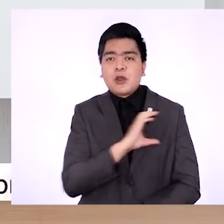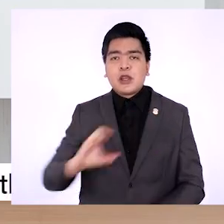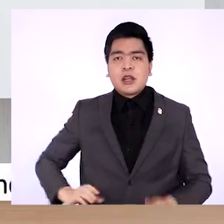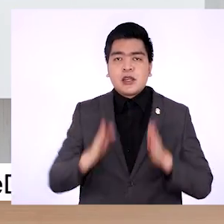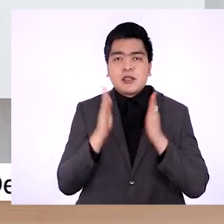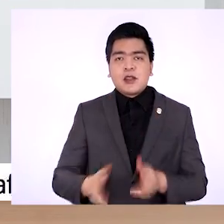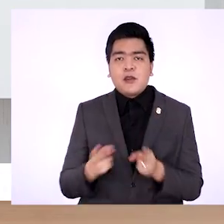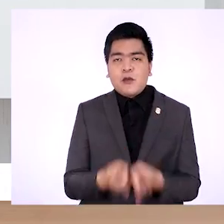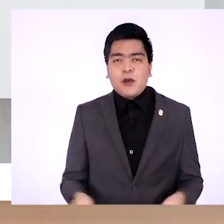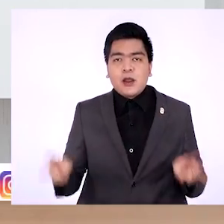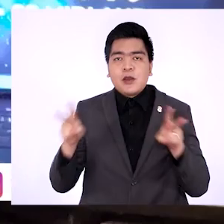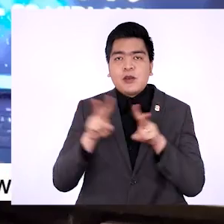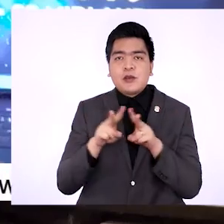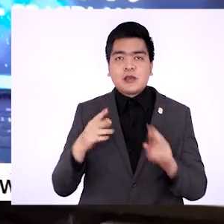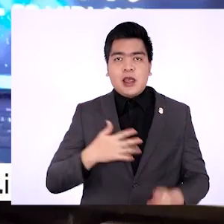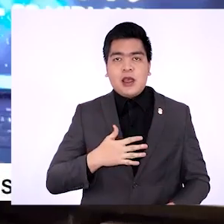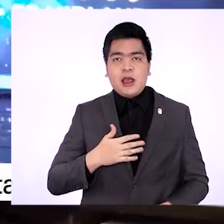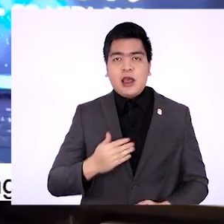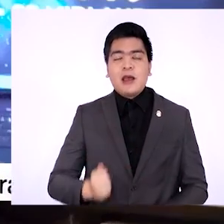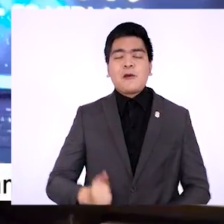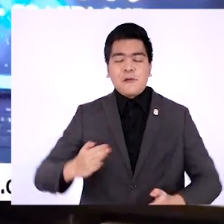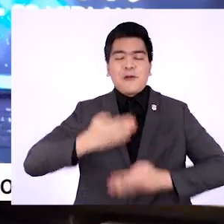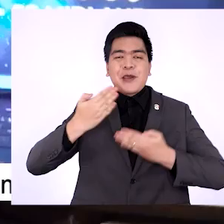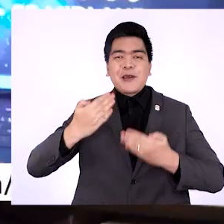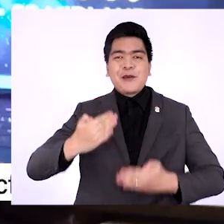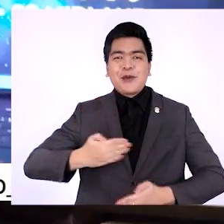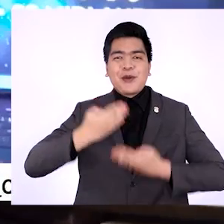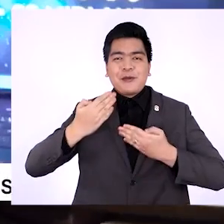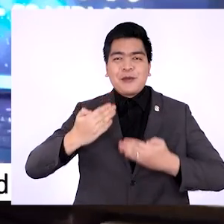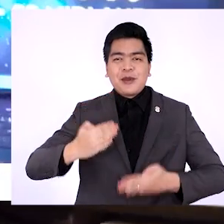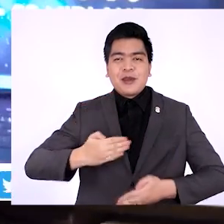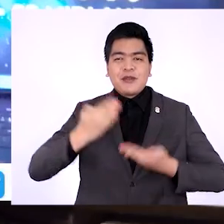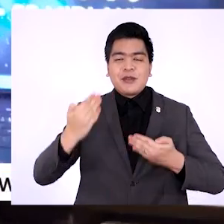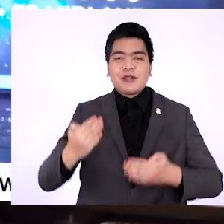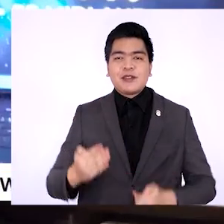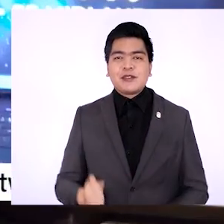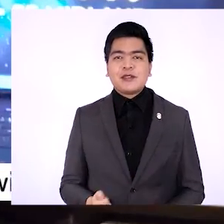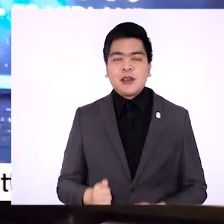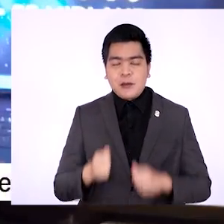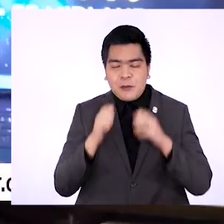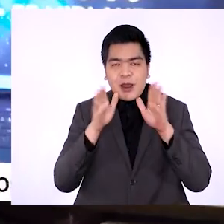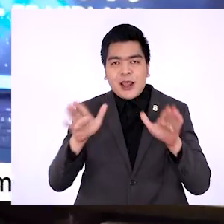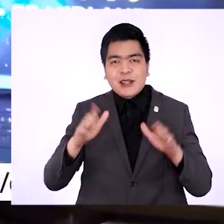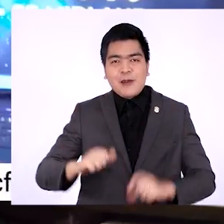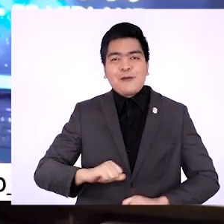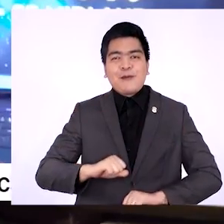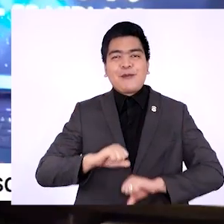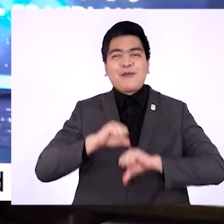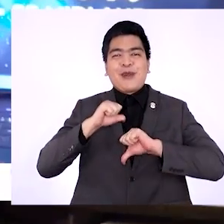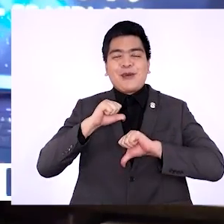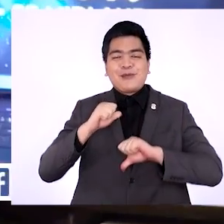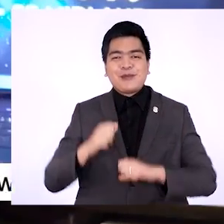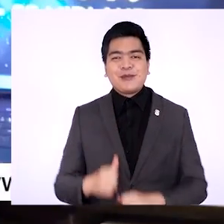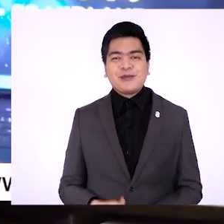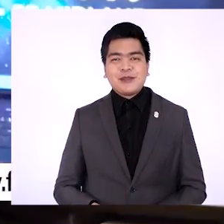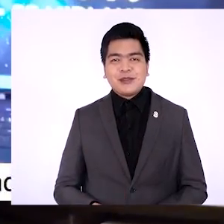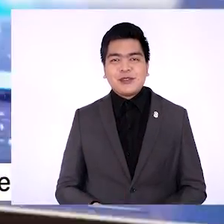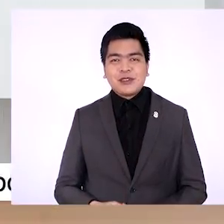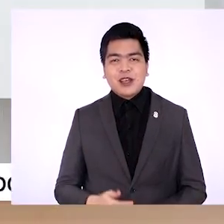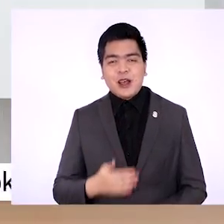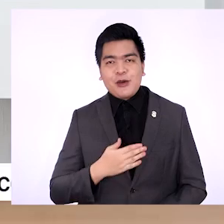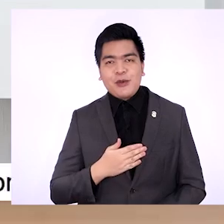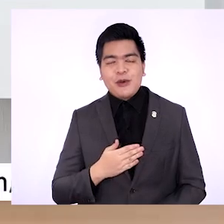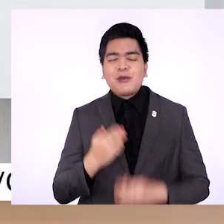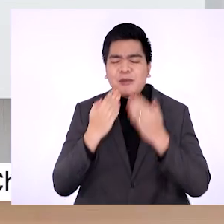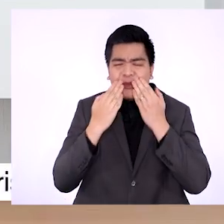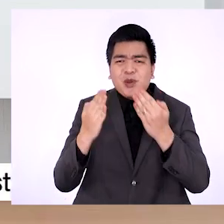well. I feel very, very happy po, blessed, proud, and overwhelmed po. Taos po si